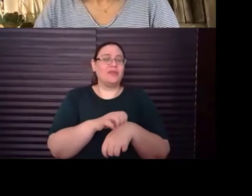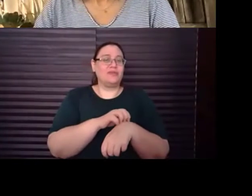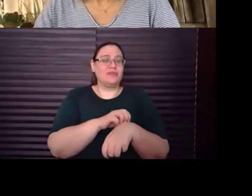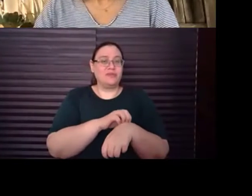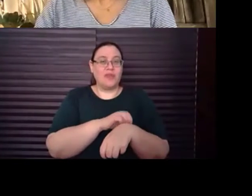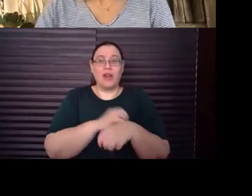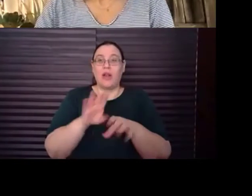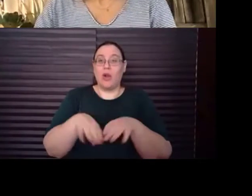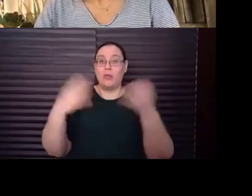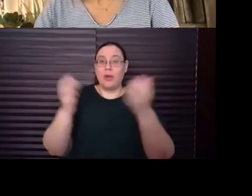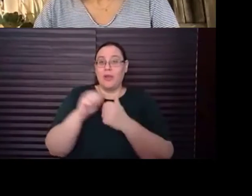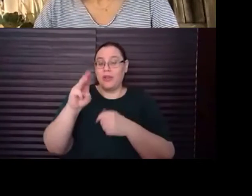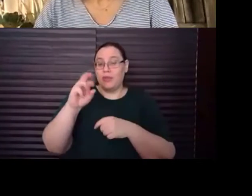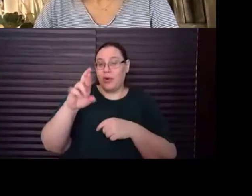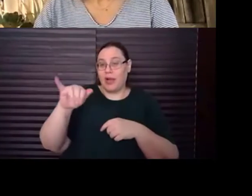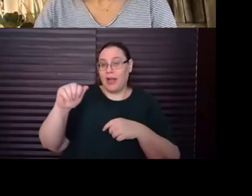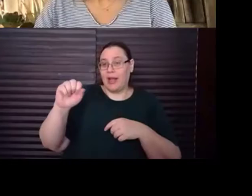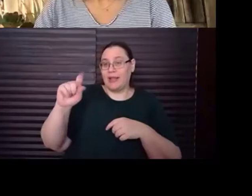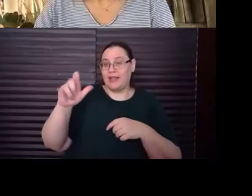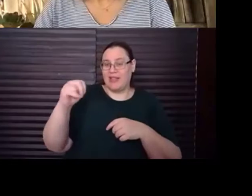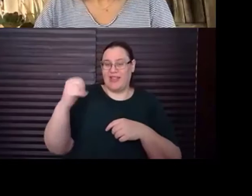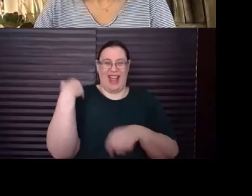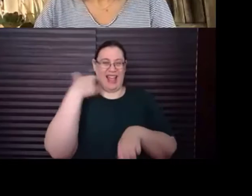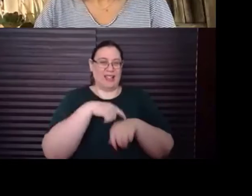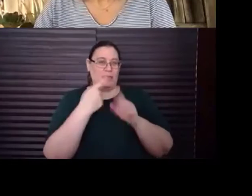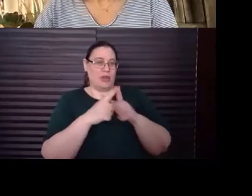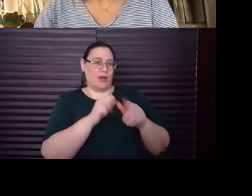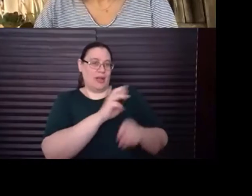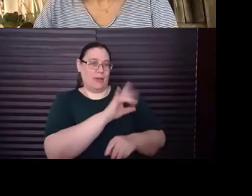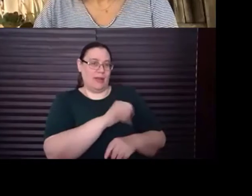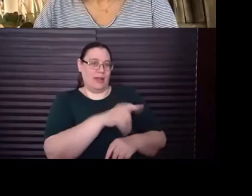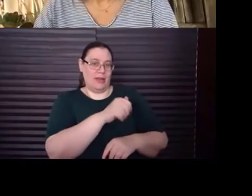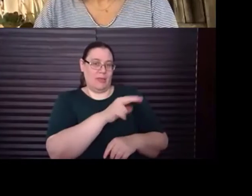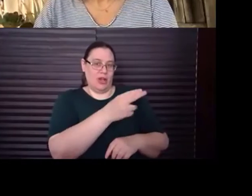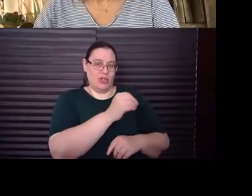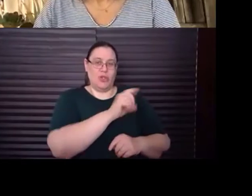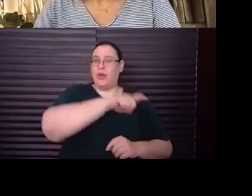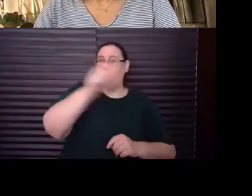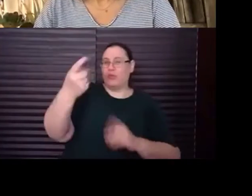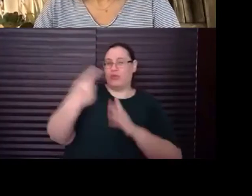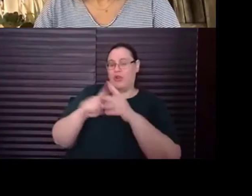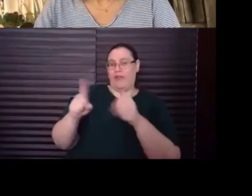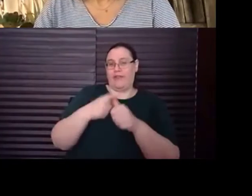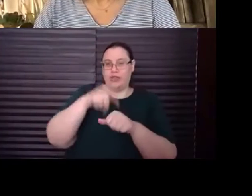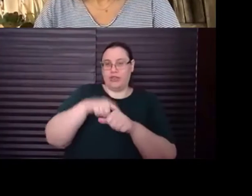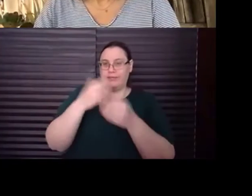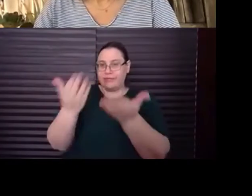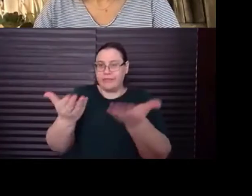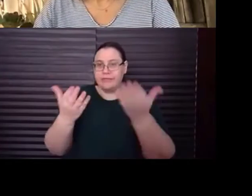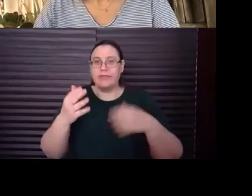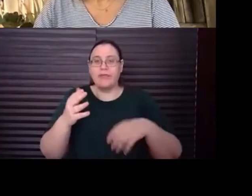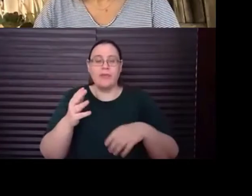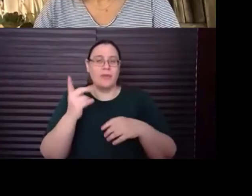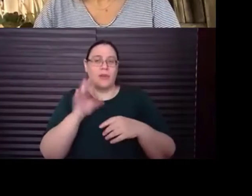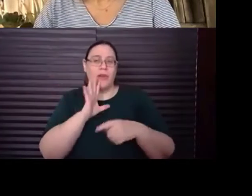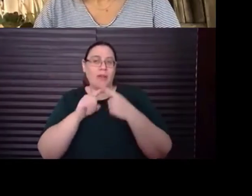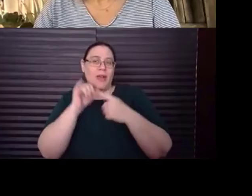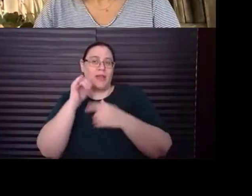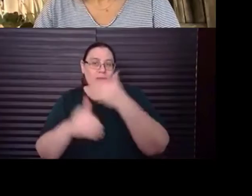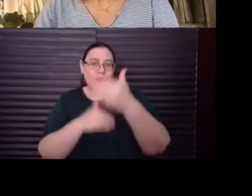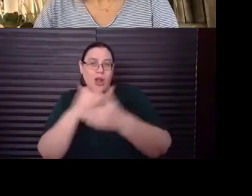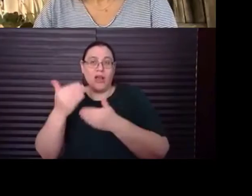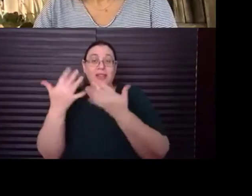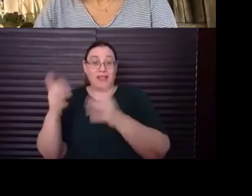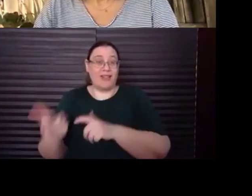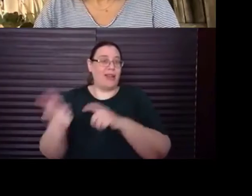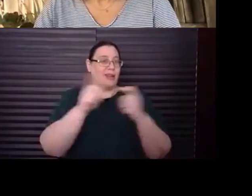with Maria and Steven, since we started with Emily and Pancho last time. Let's talk about the process, and then